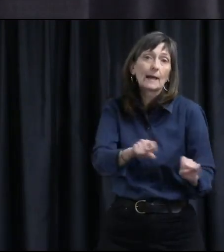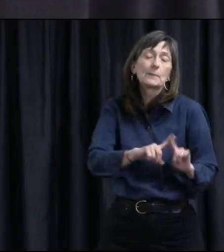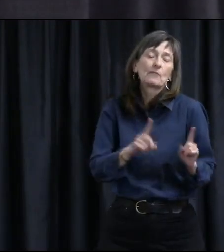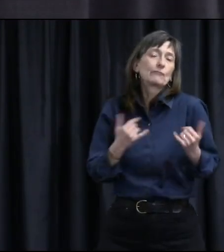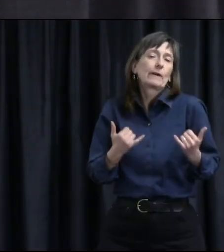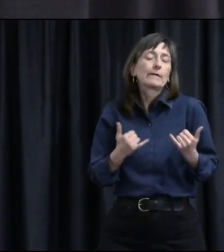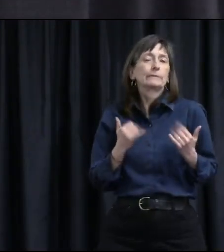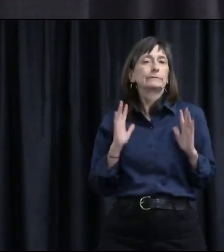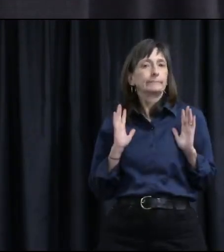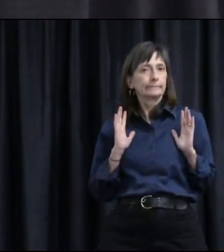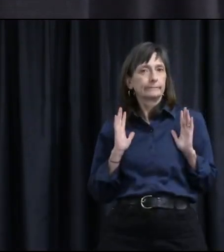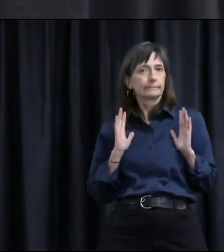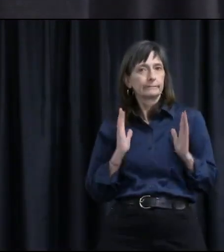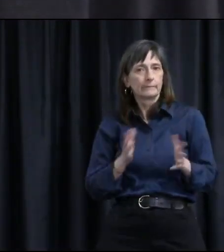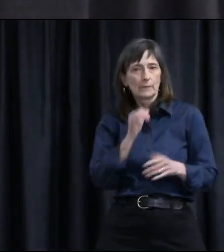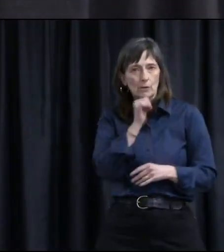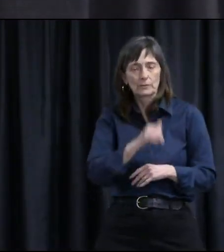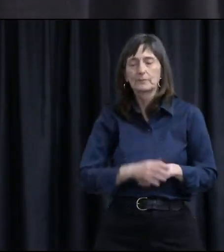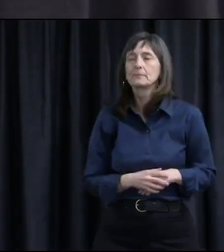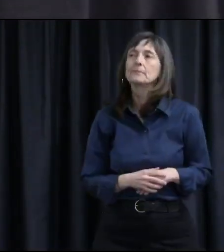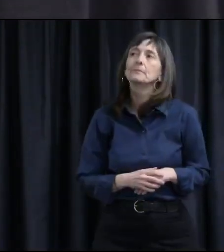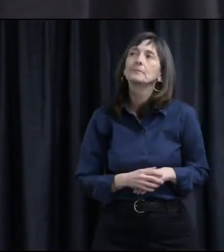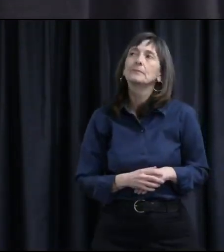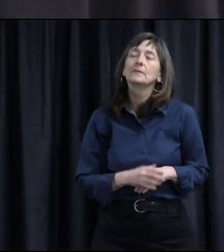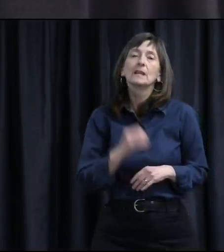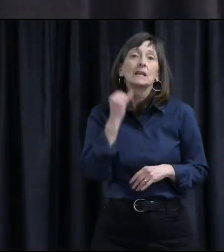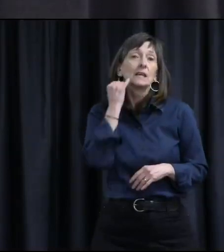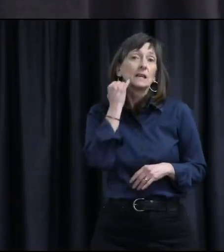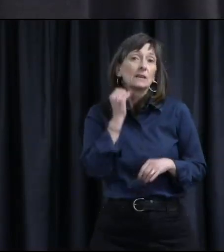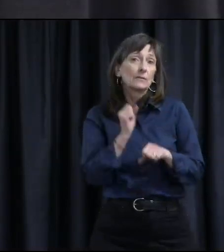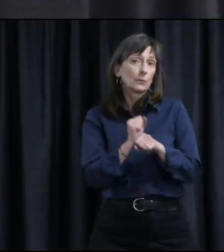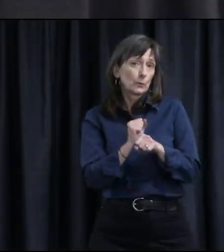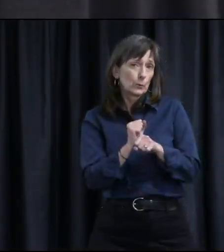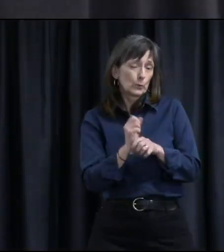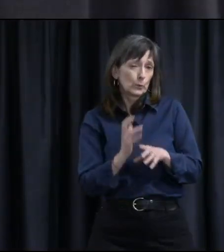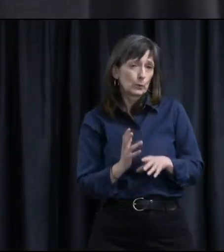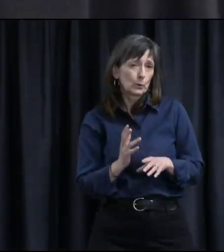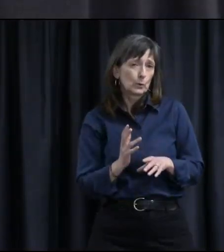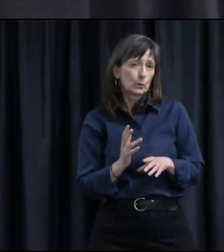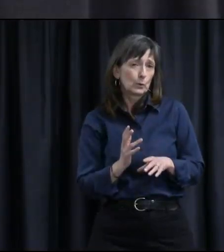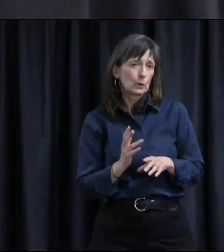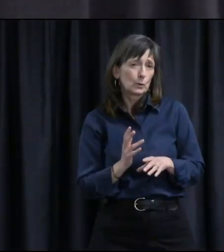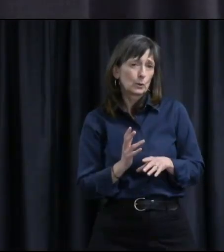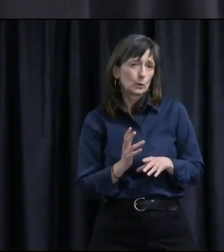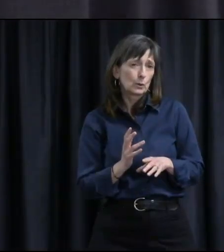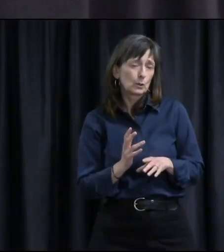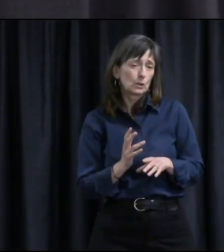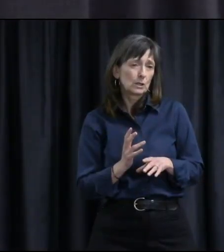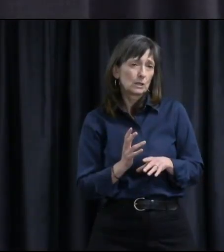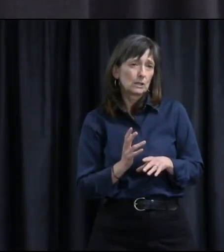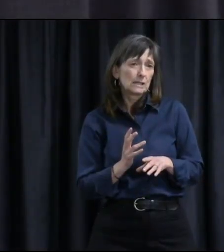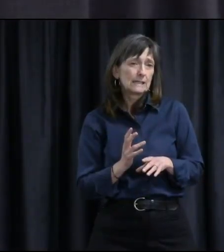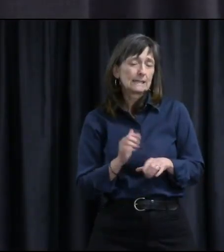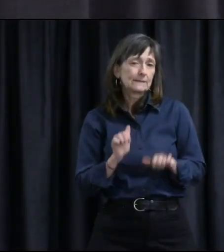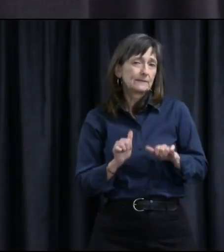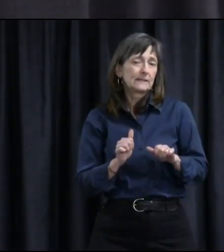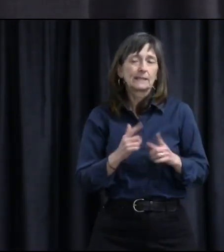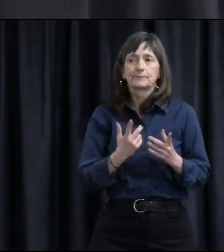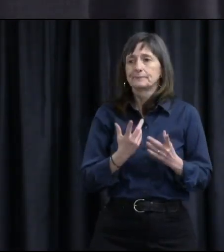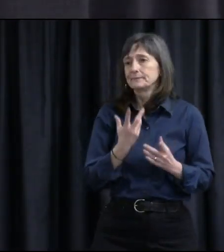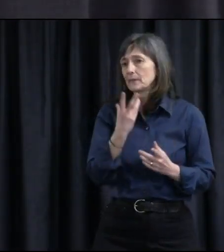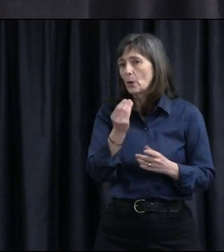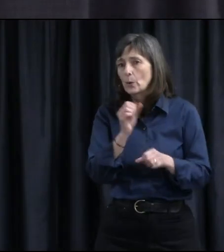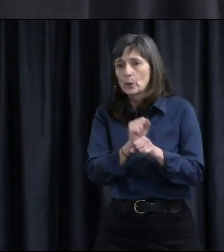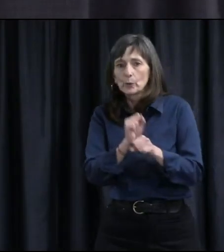Follow-up question. If a worker is nervous about attending work in such a public venue, such